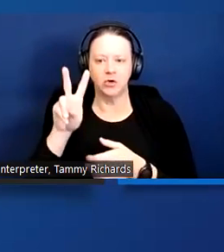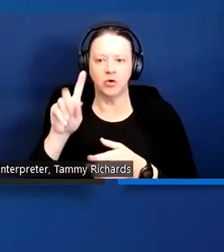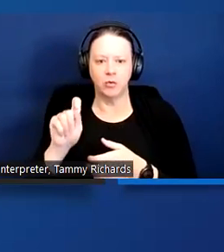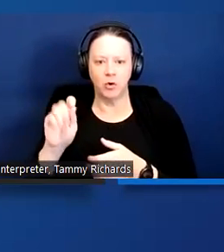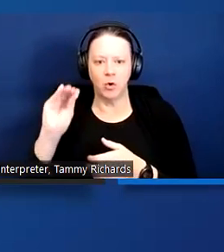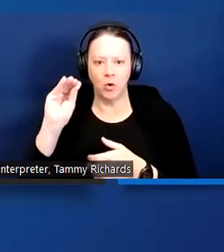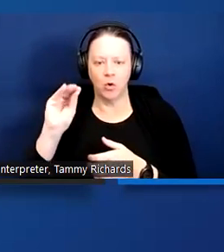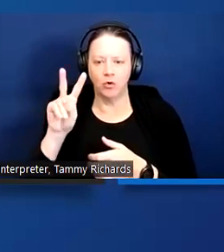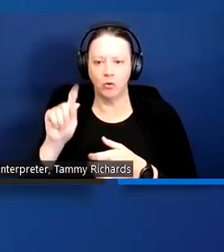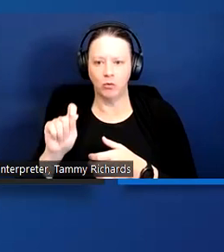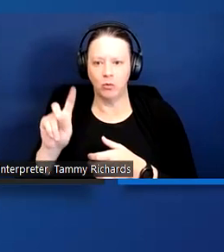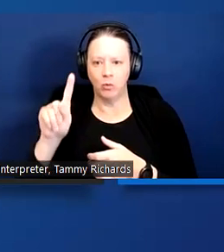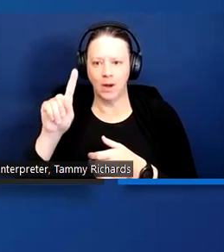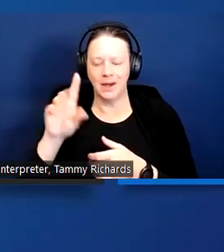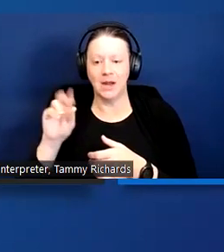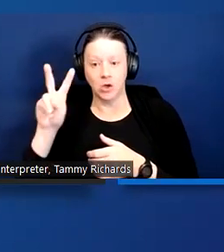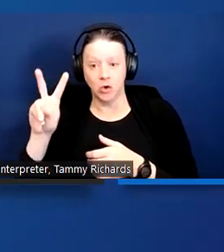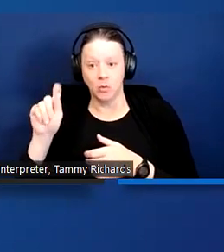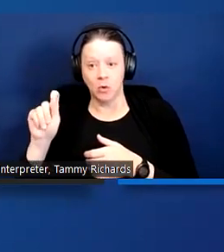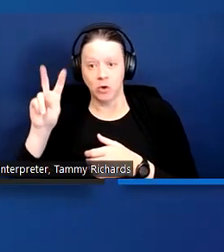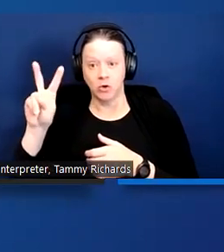to be published this coming April.